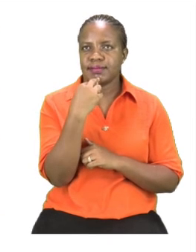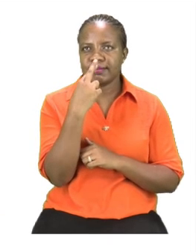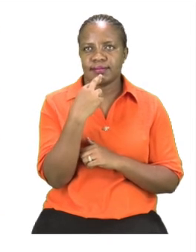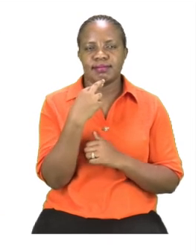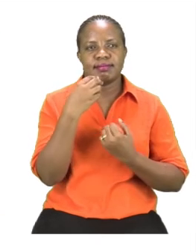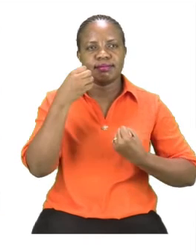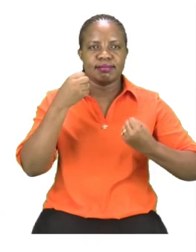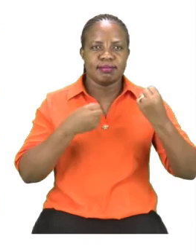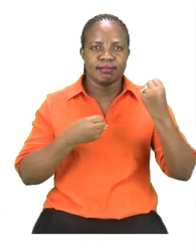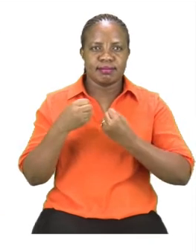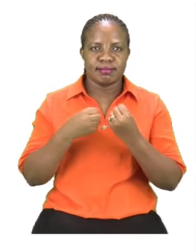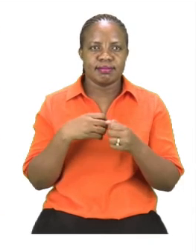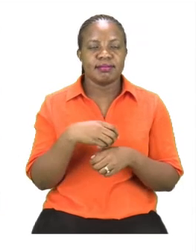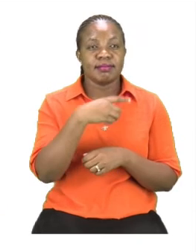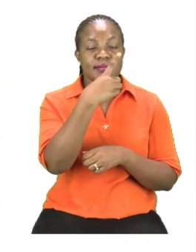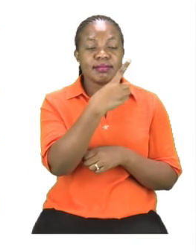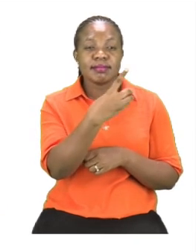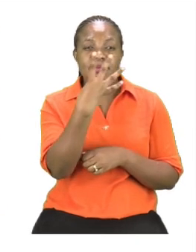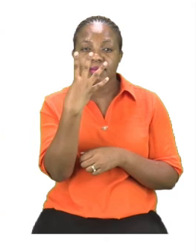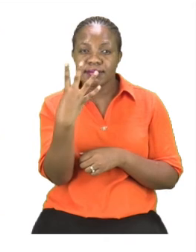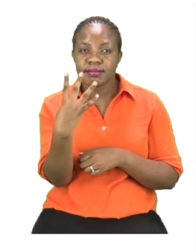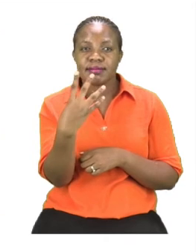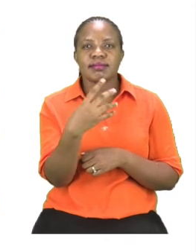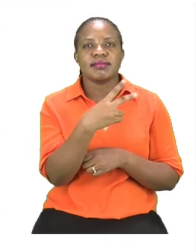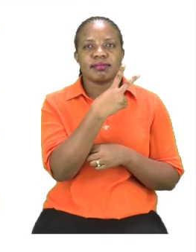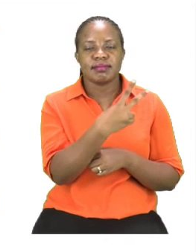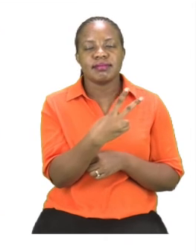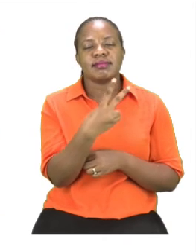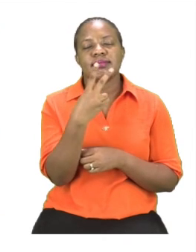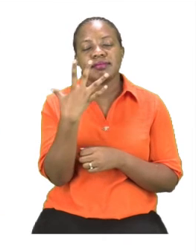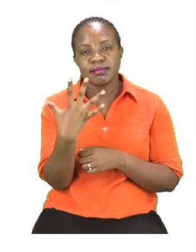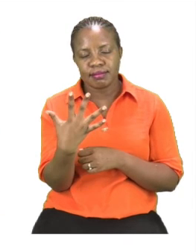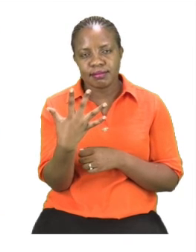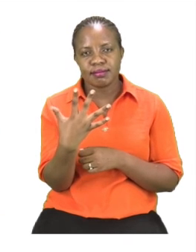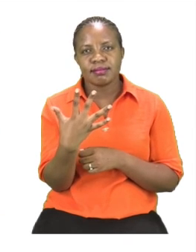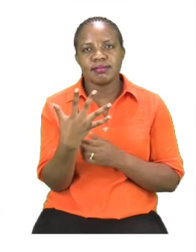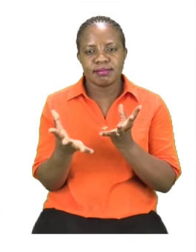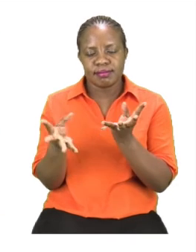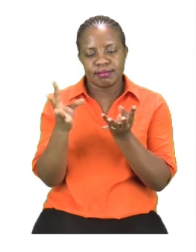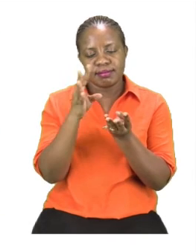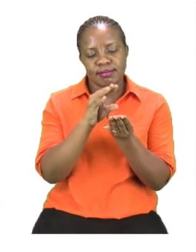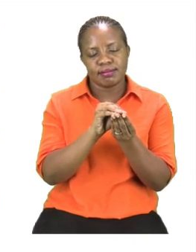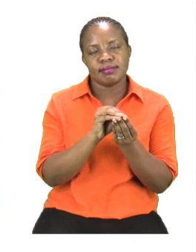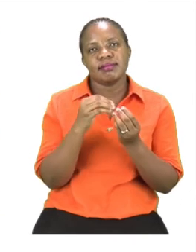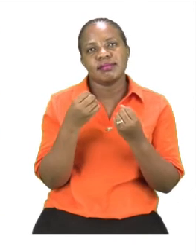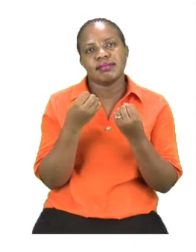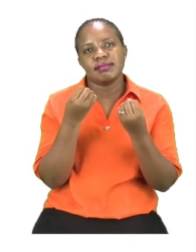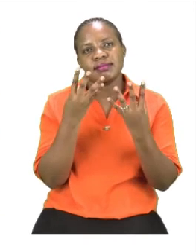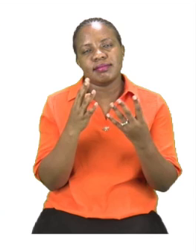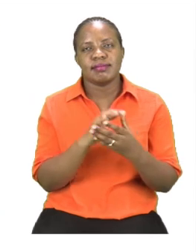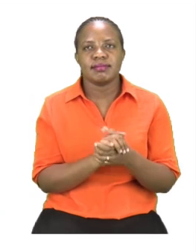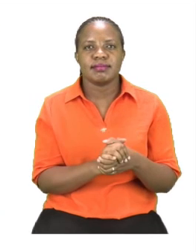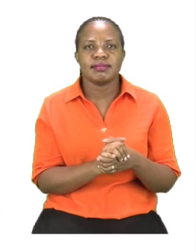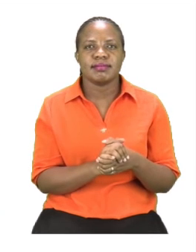How many cars did we count all together? Now I'm sure we did the right